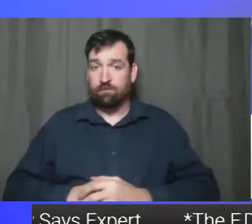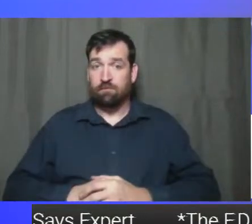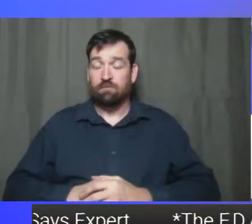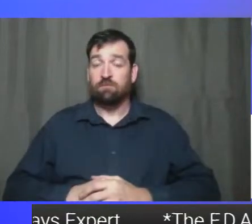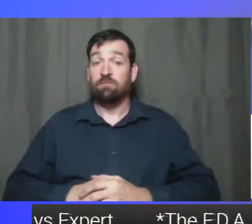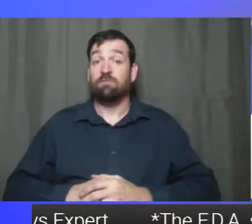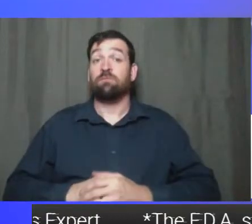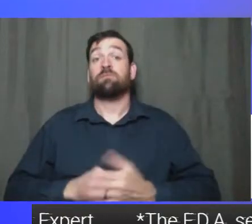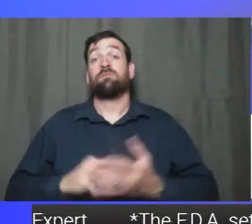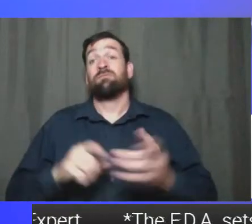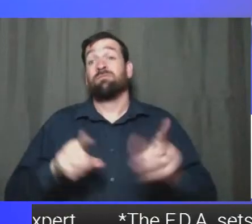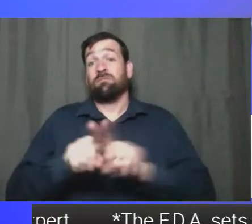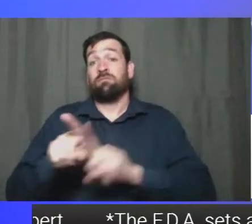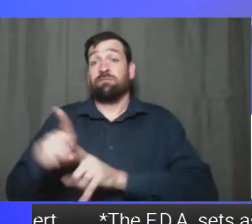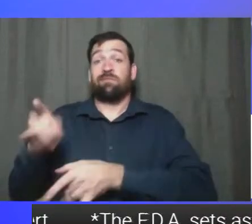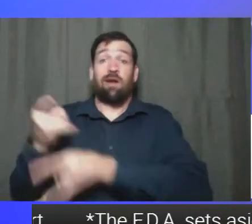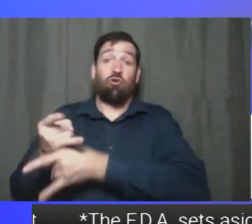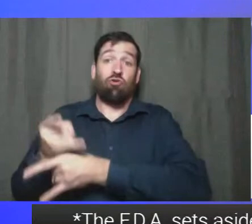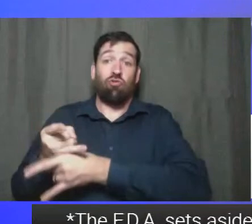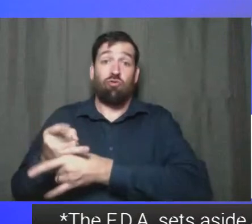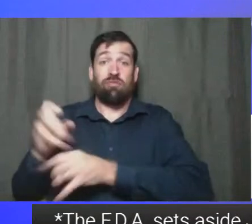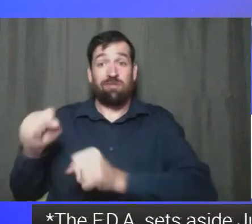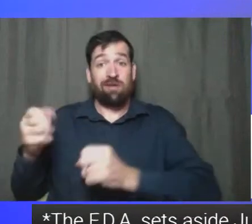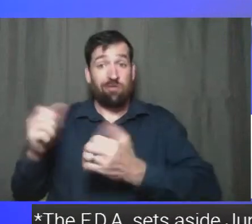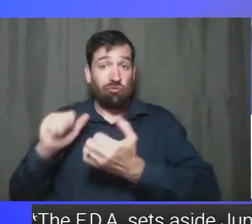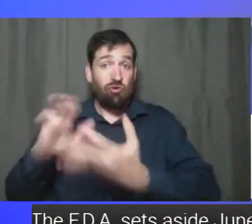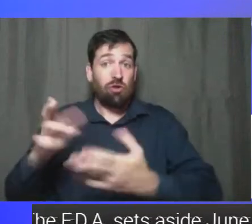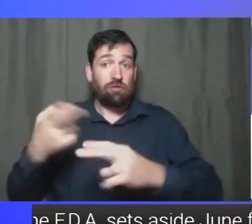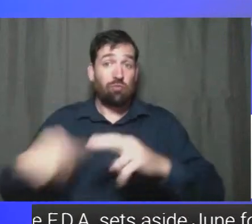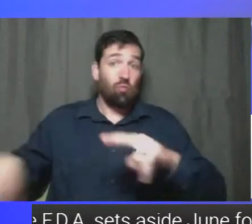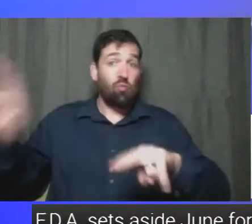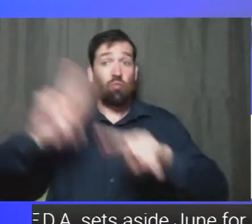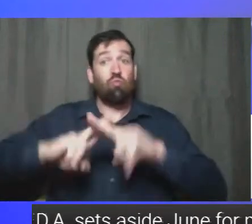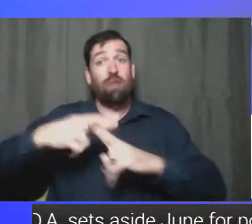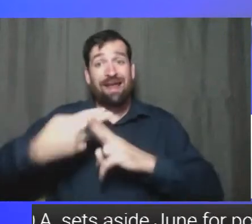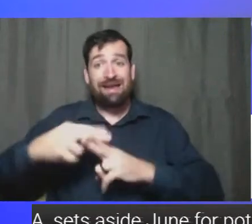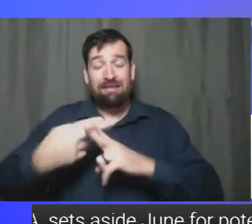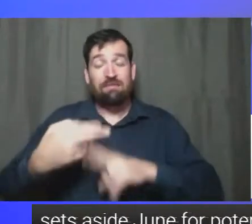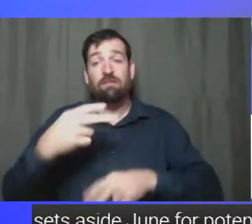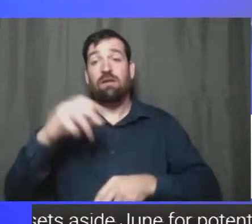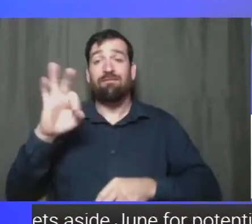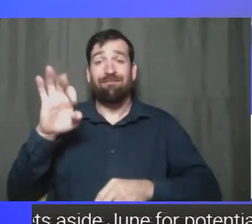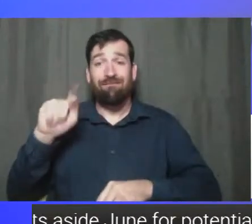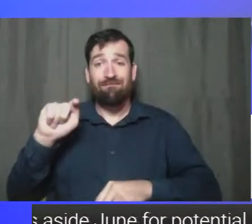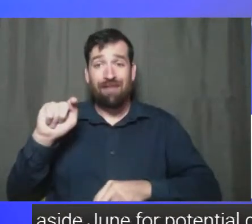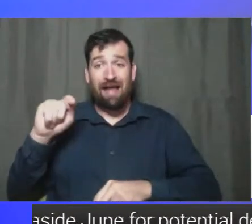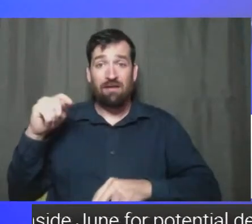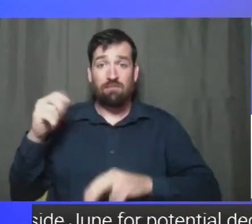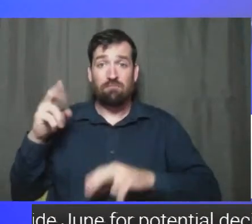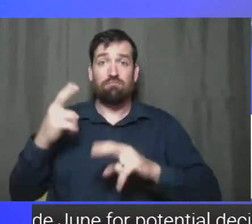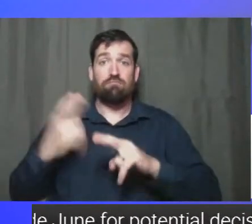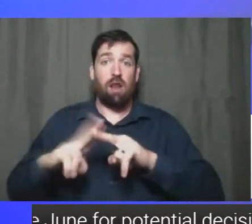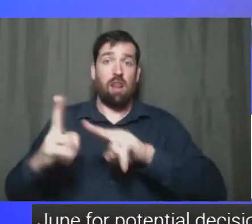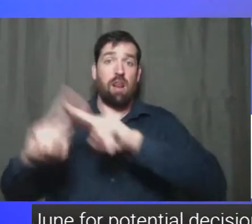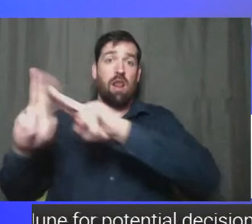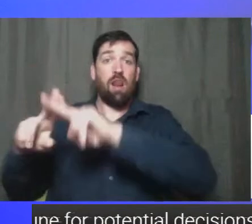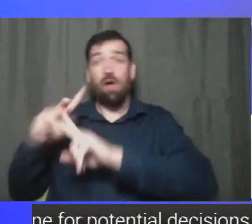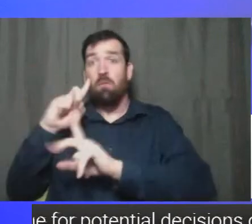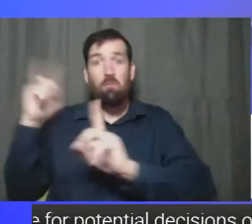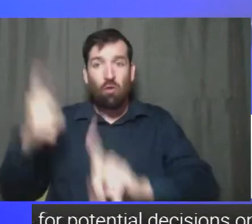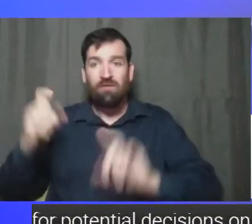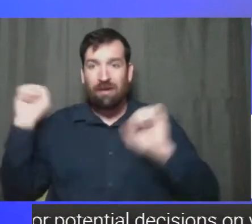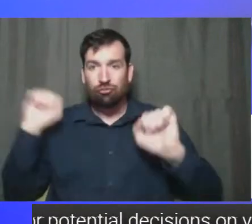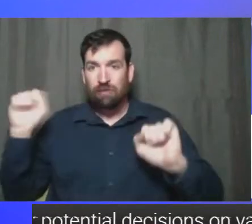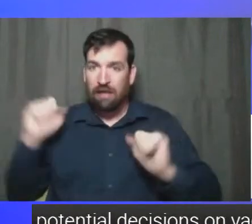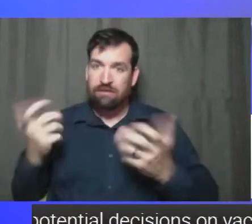day, alcohol can cause weight gain and fat buildup, and obviously your point of exercising at the end of the day is to help reduce